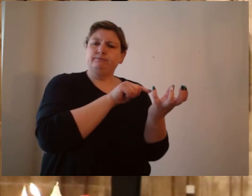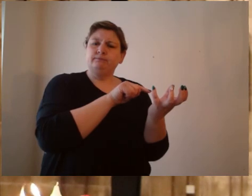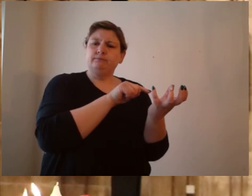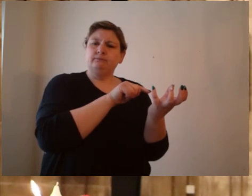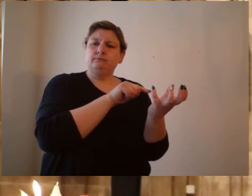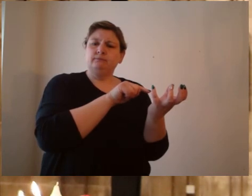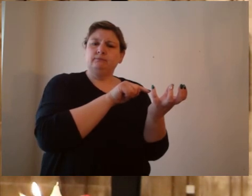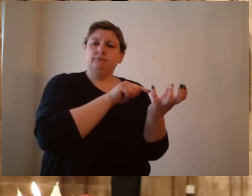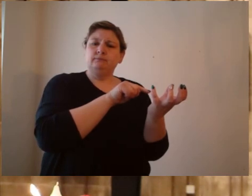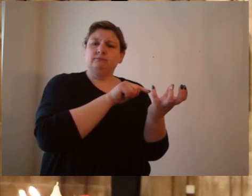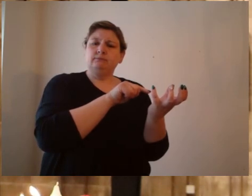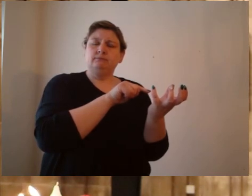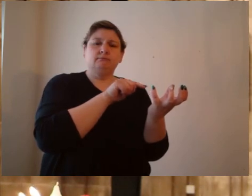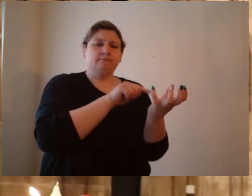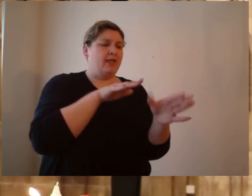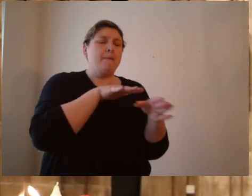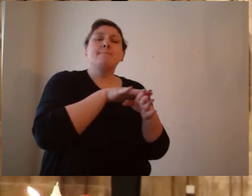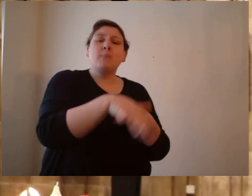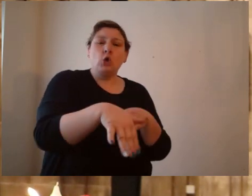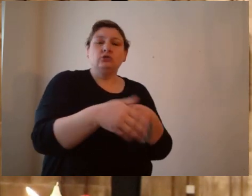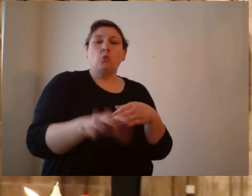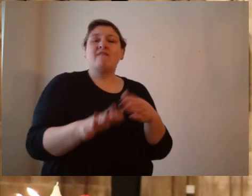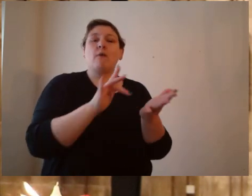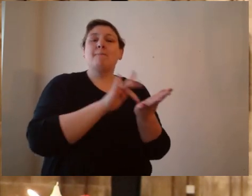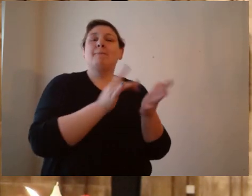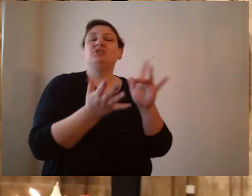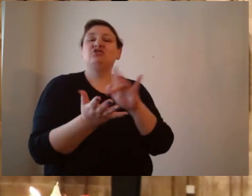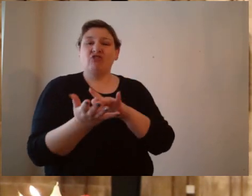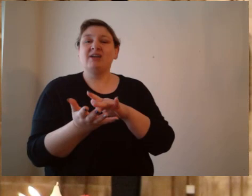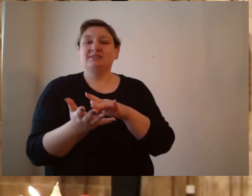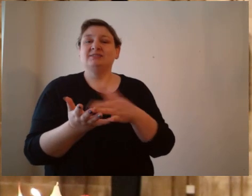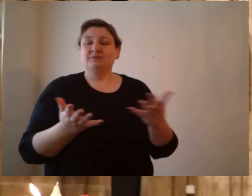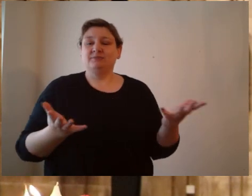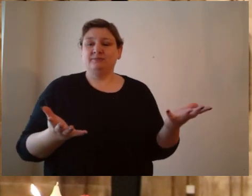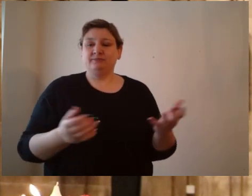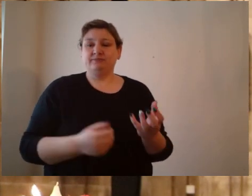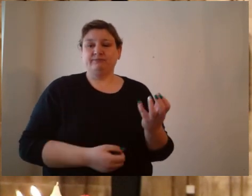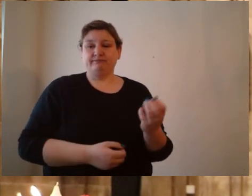And this red ribbon represents the blood of Jesus.